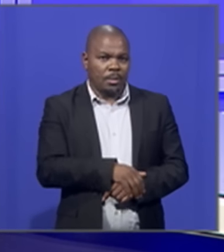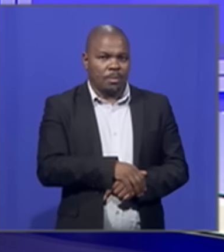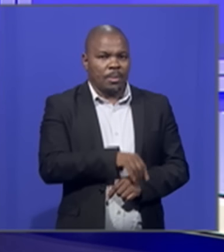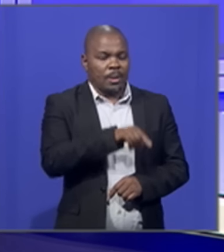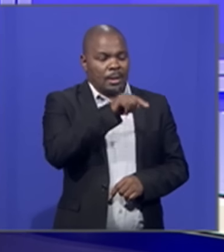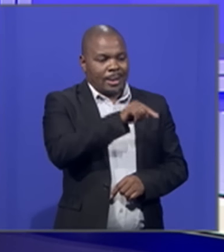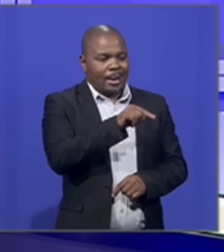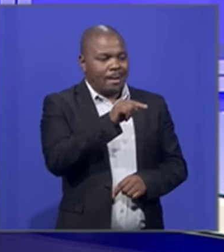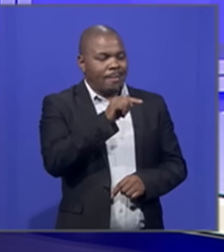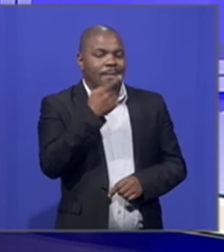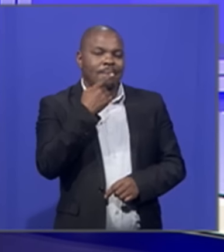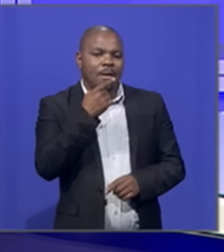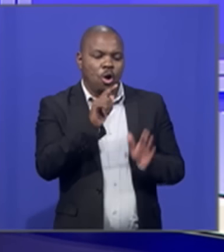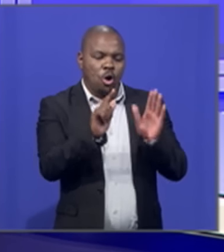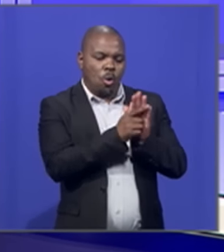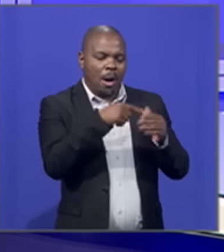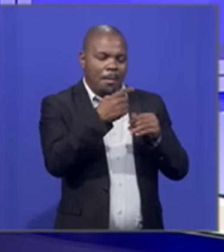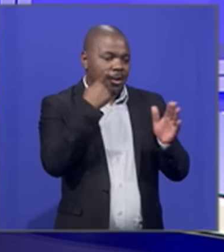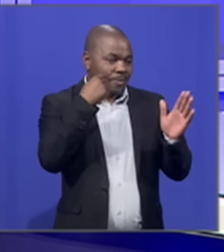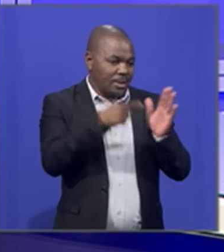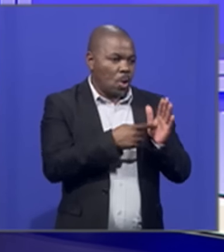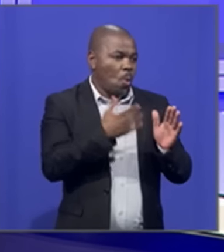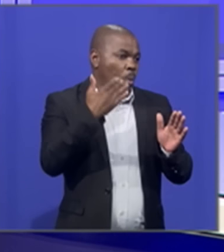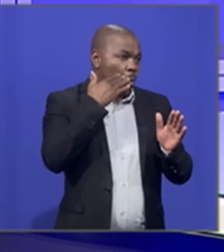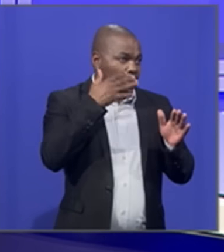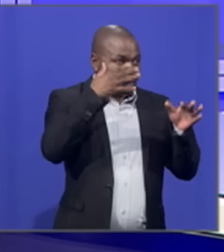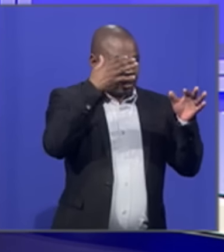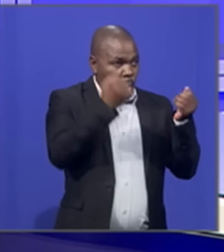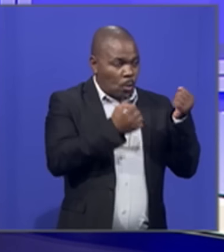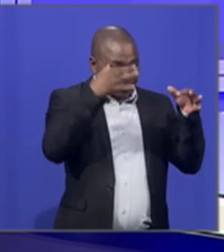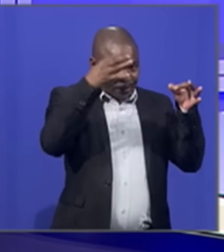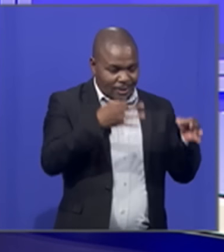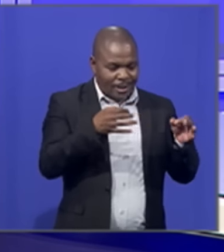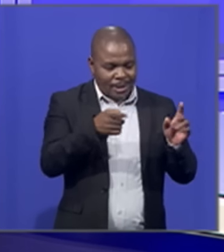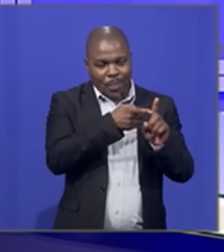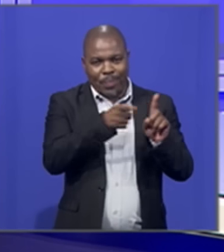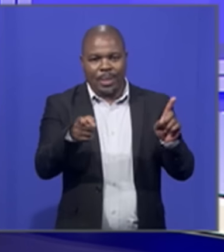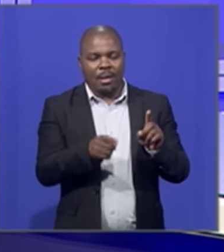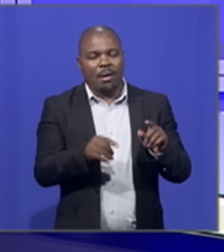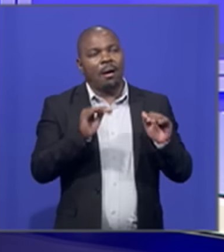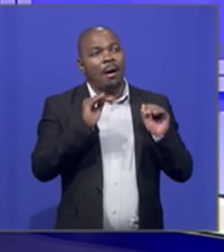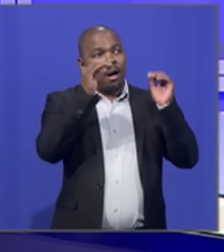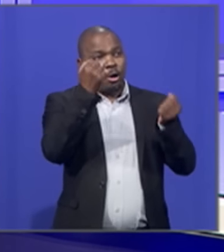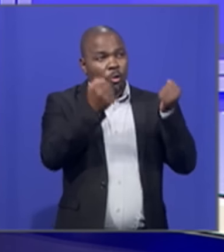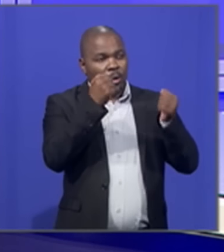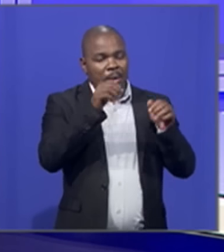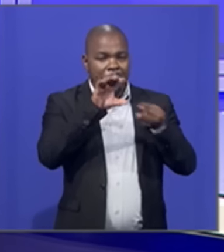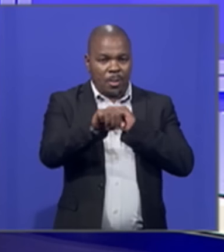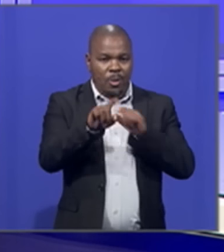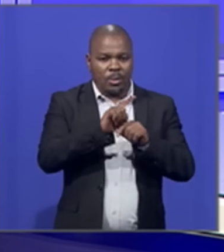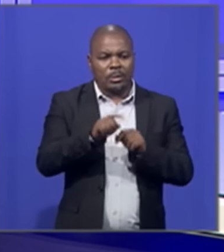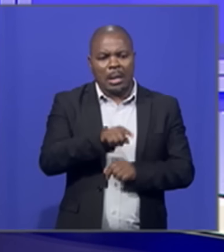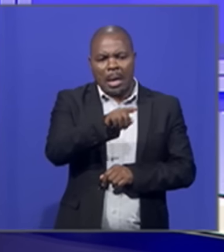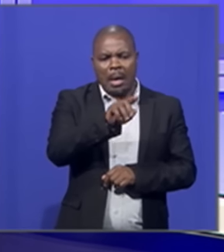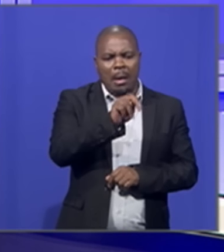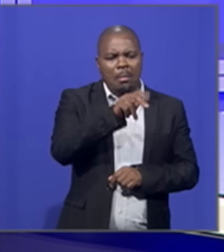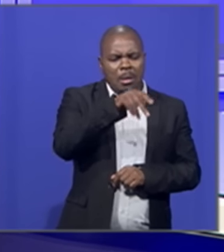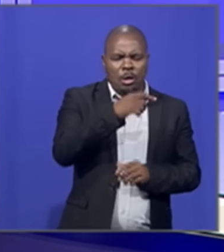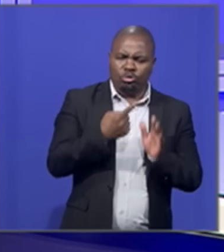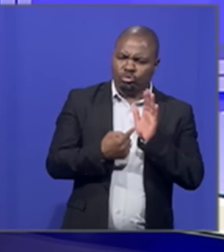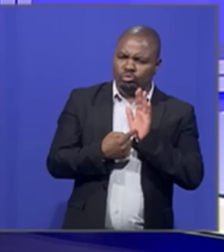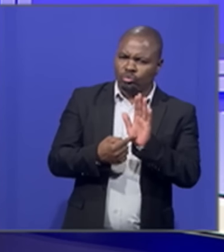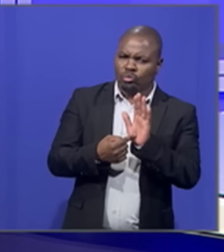ga bohlatse ka hlolong ya kgorotshekogolo. Kgorotshekogolo e hweditše gore mmušo o laeditše ka gohle